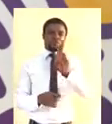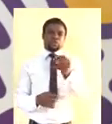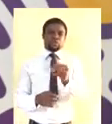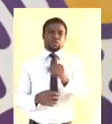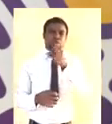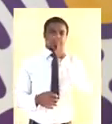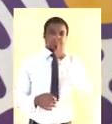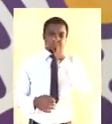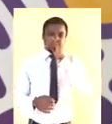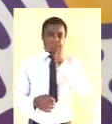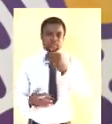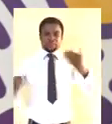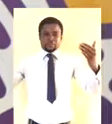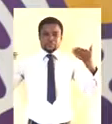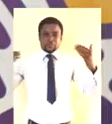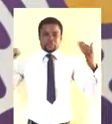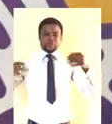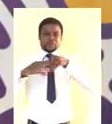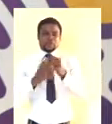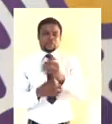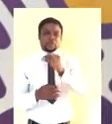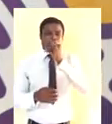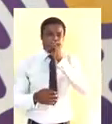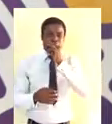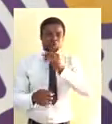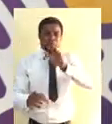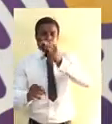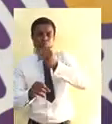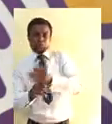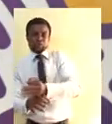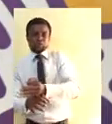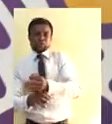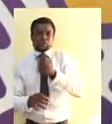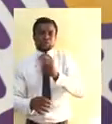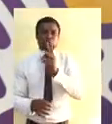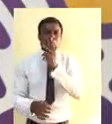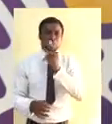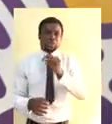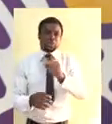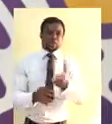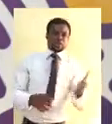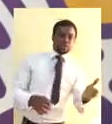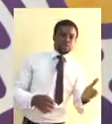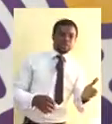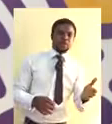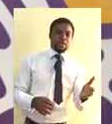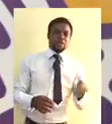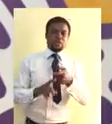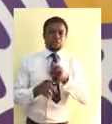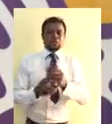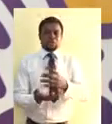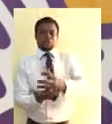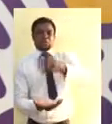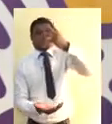When you use the balloon, the air in the balloon pushes the water out of the straw to